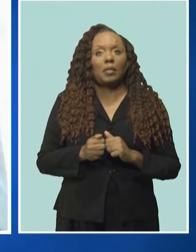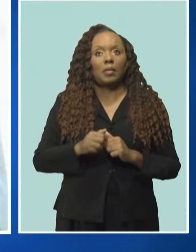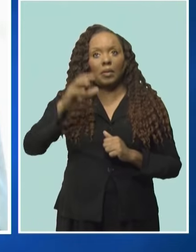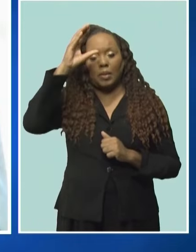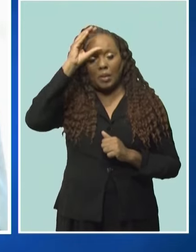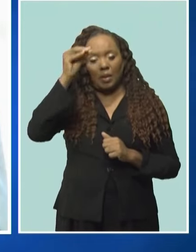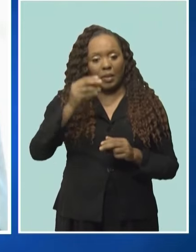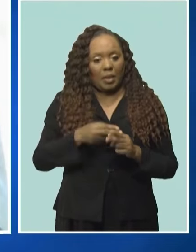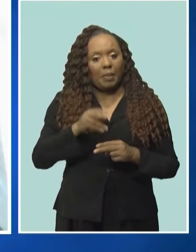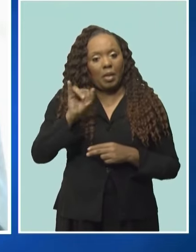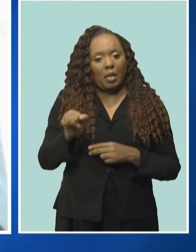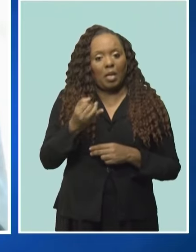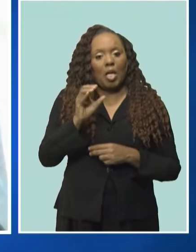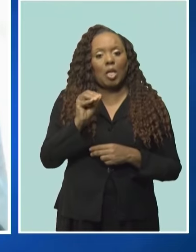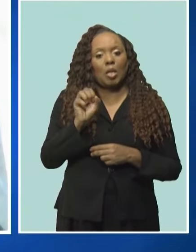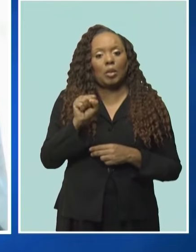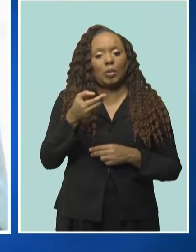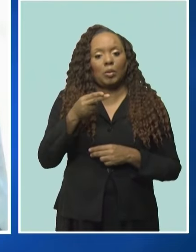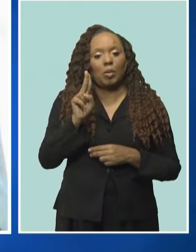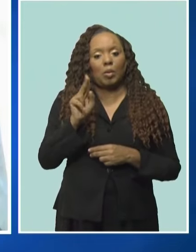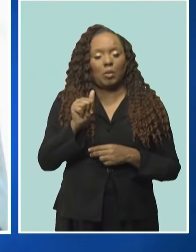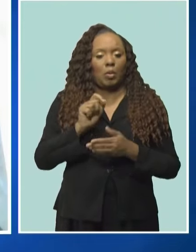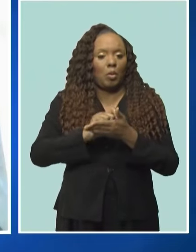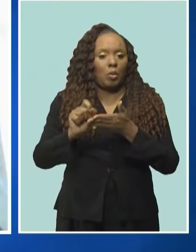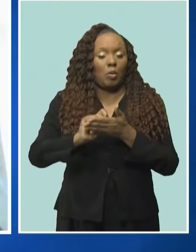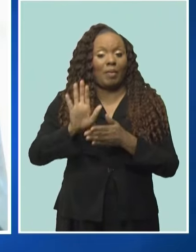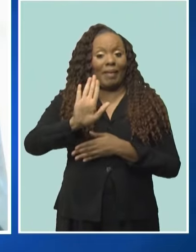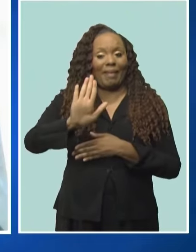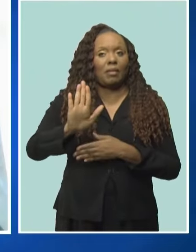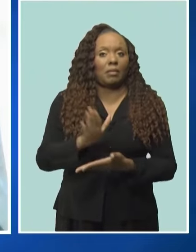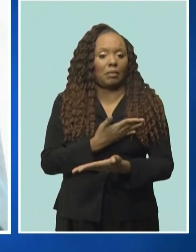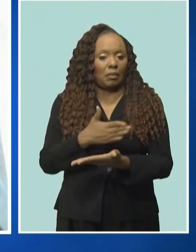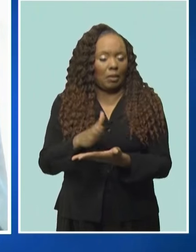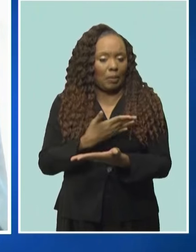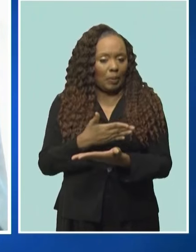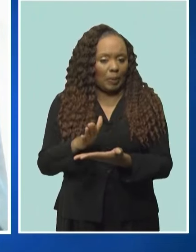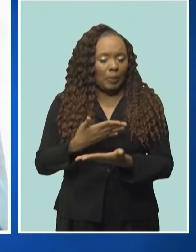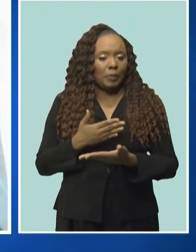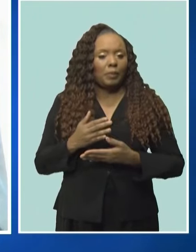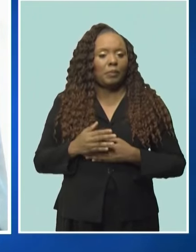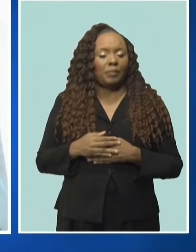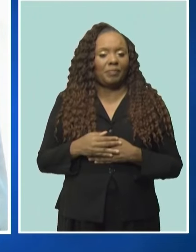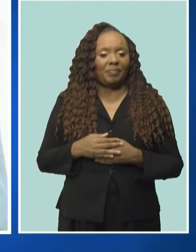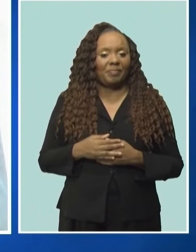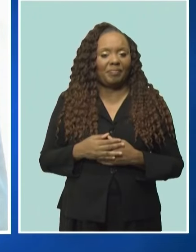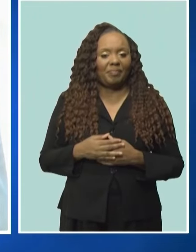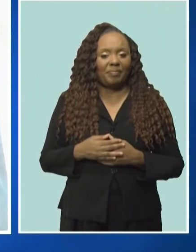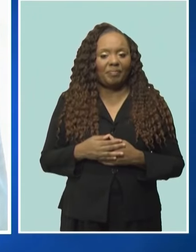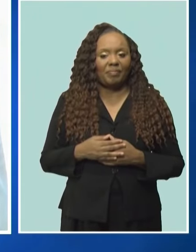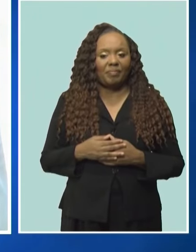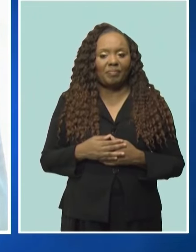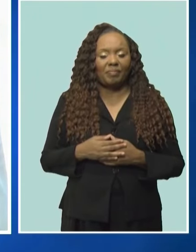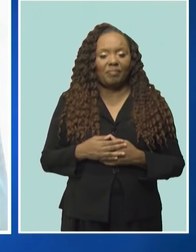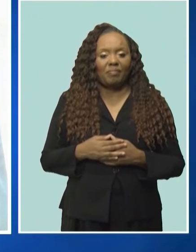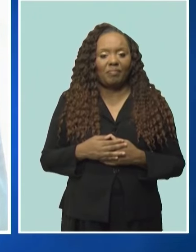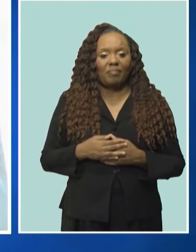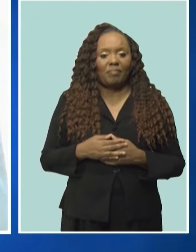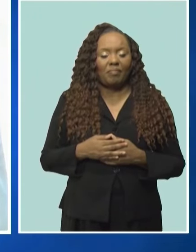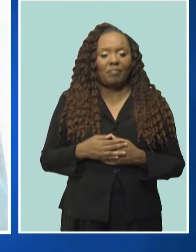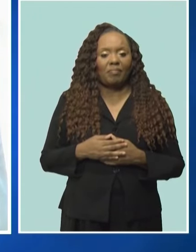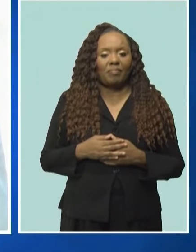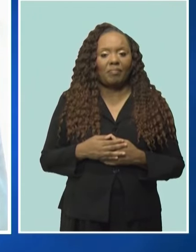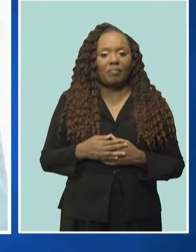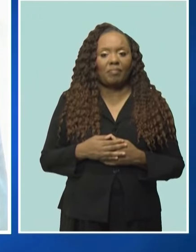Otts. He writes his own music, his own songs. We had also in that